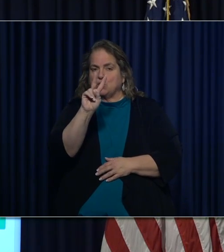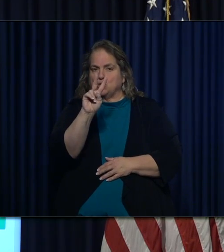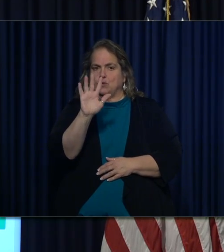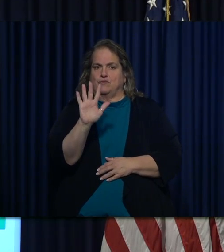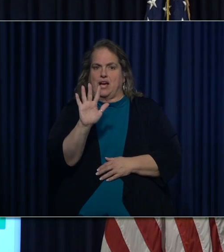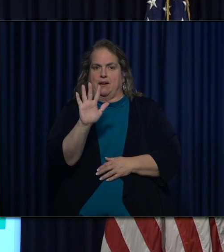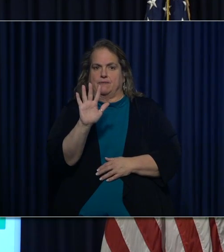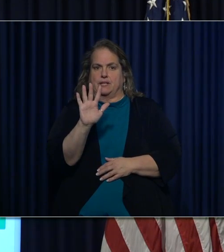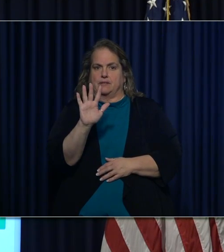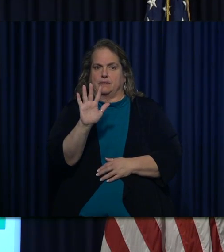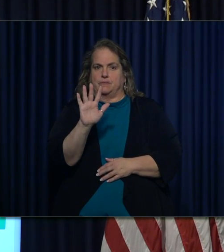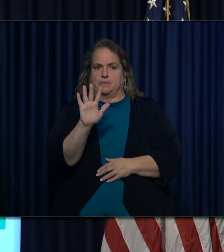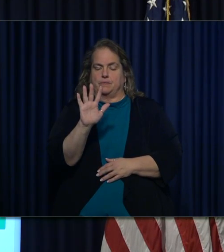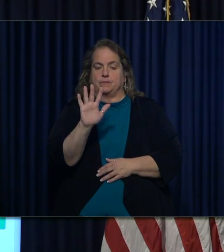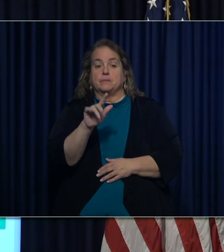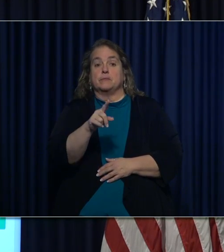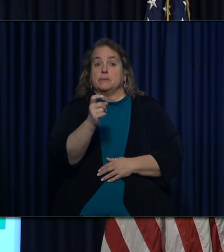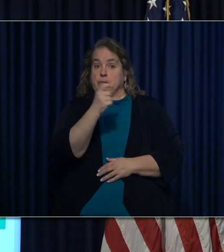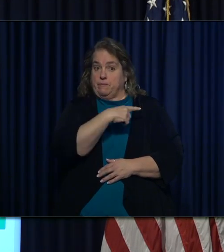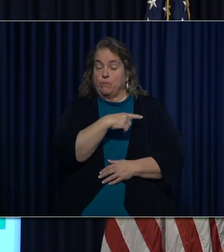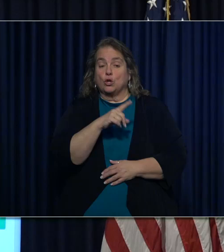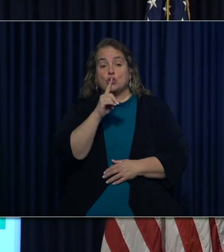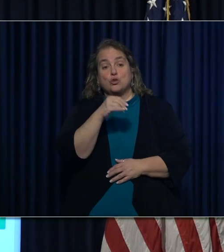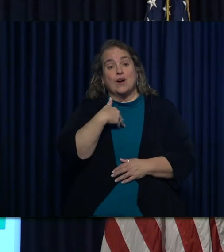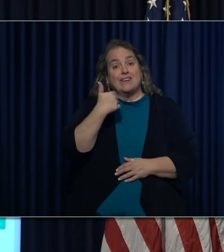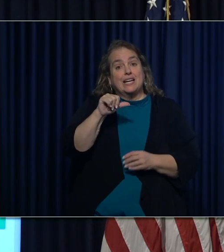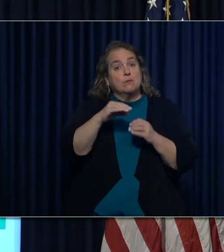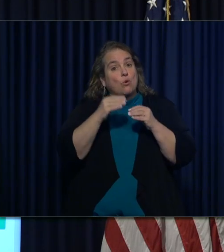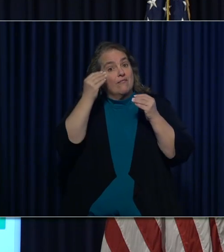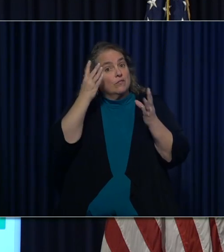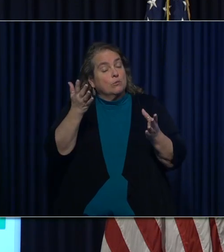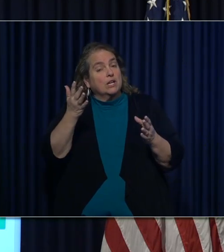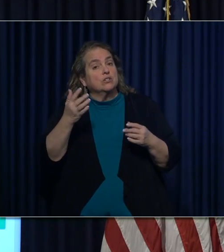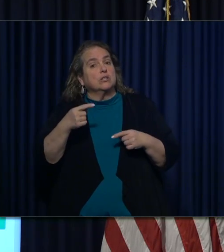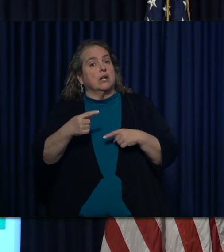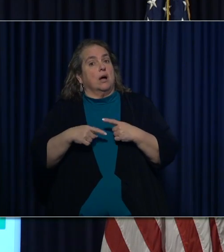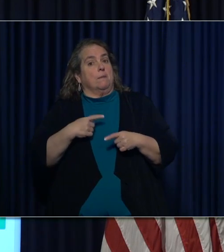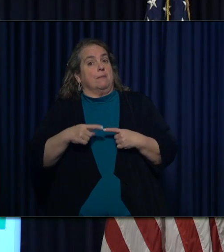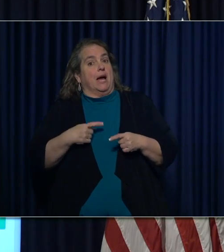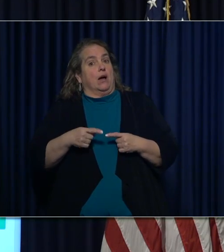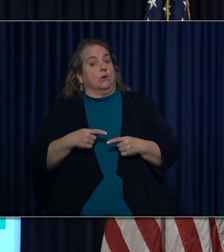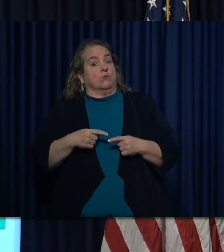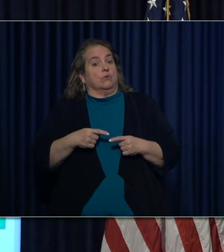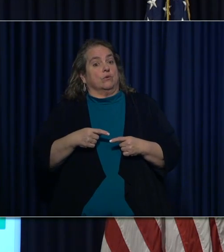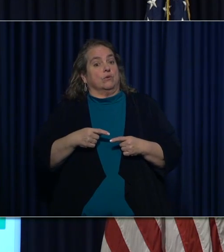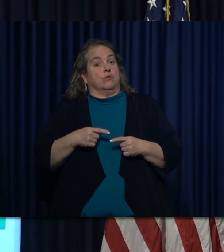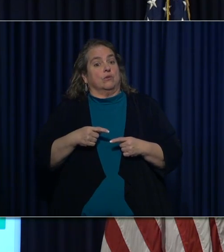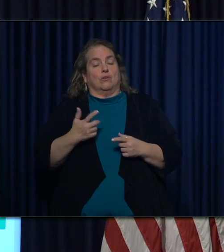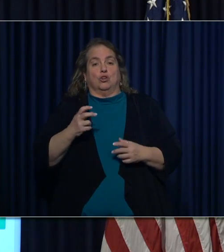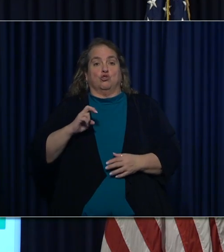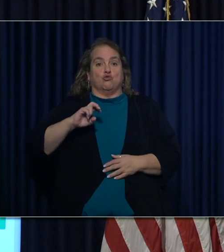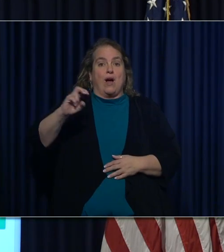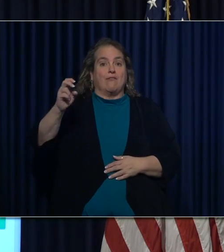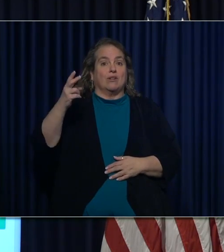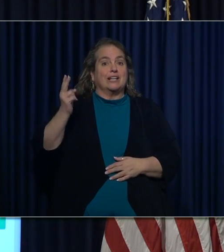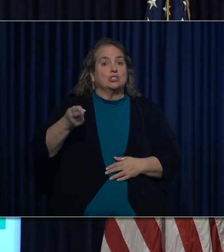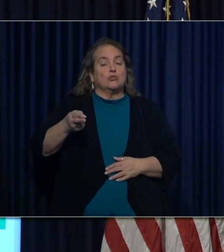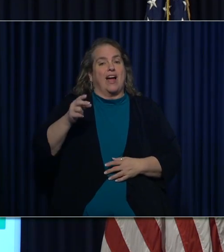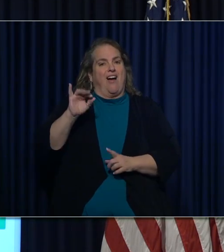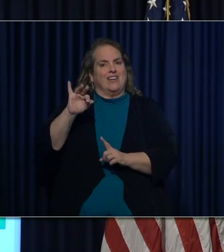1-800-722-5725. And do you have any more information available on the travel history or what